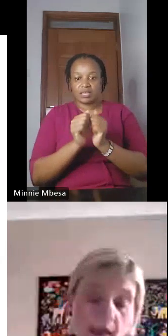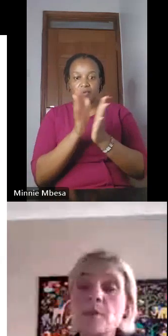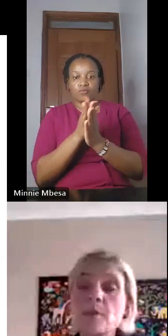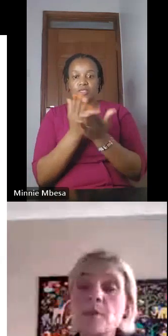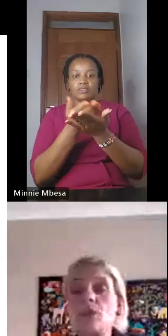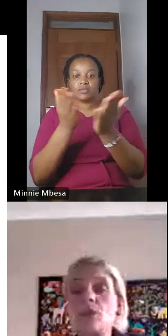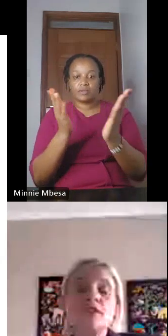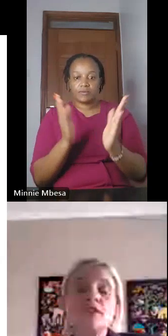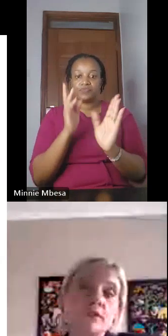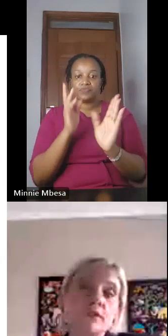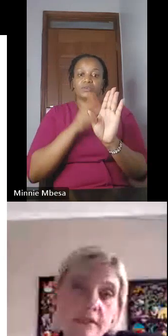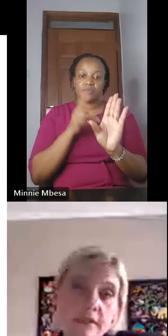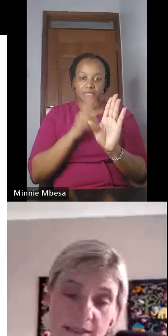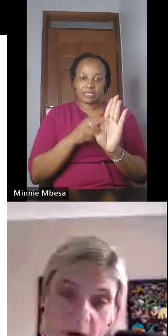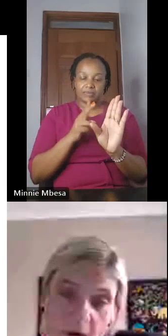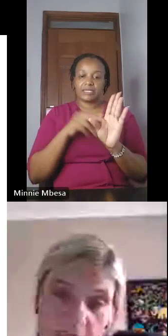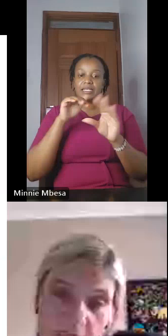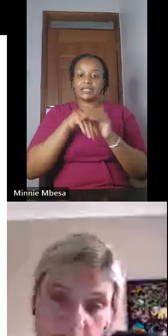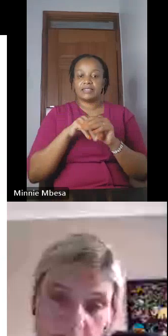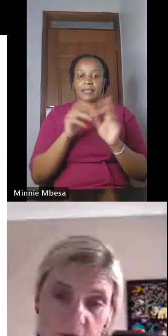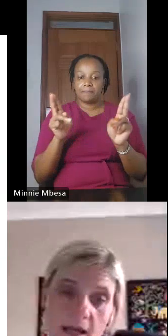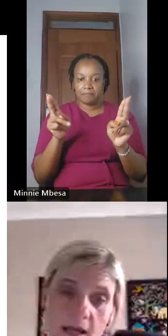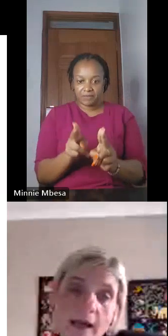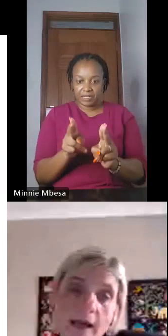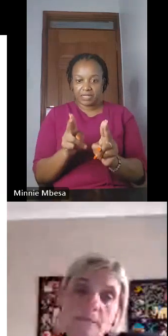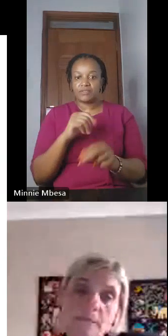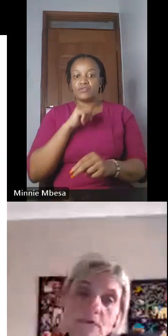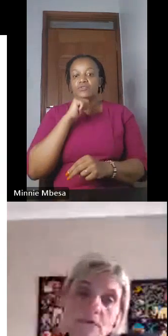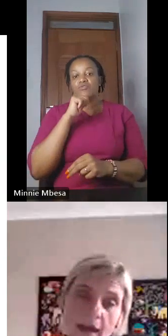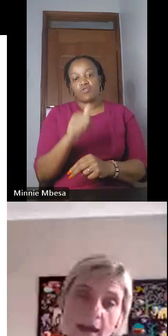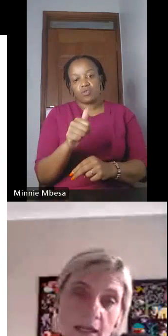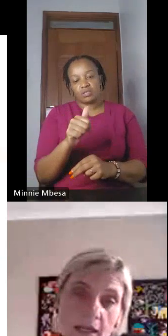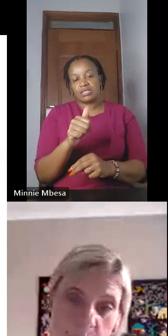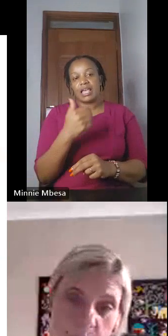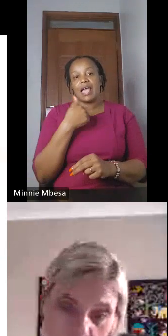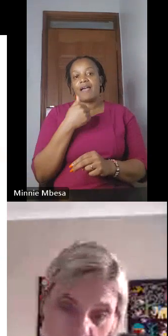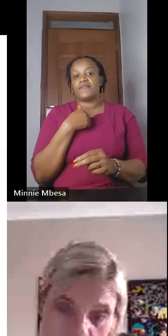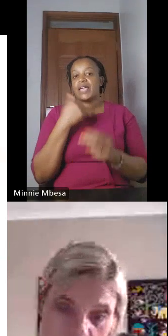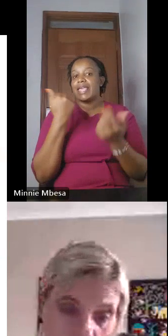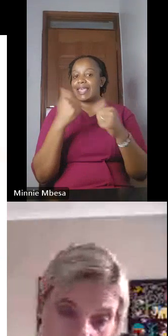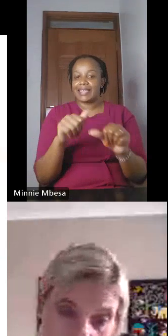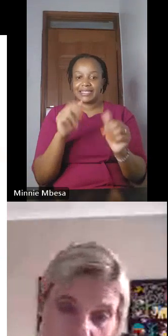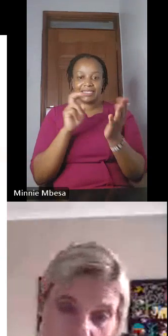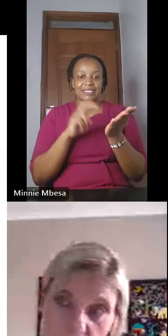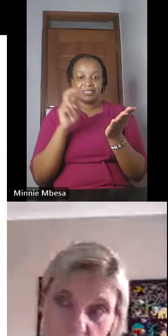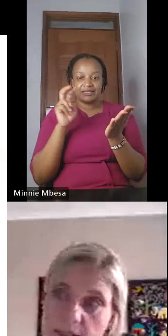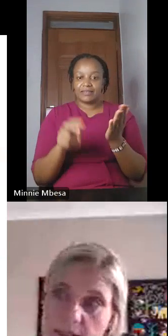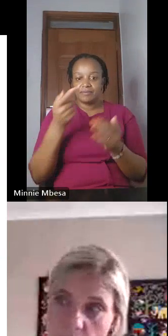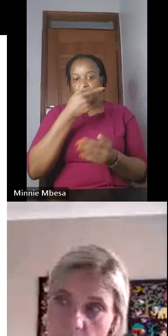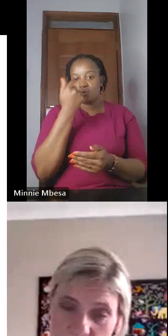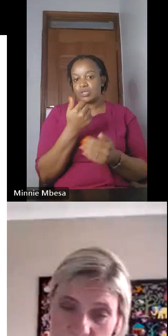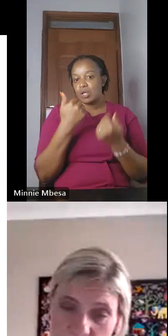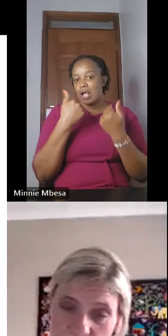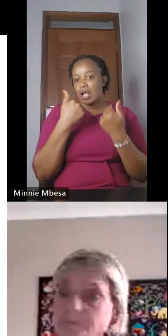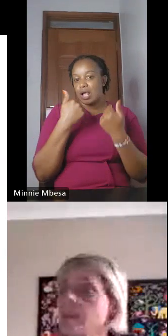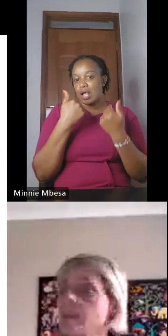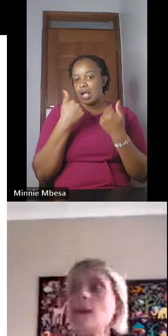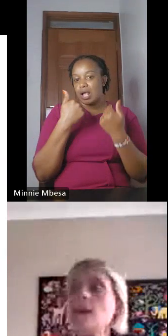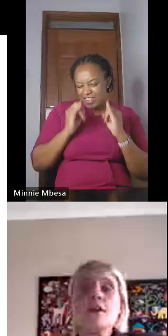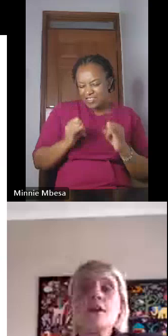briefing, but that you're also not disadvantaged because you have a newborn baby that you can't leave at